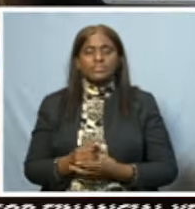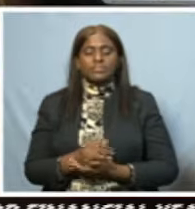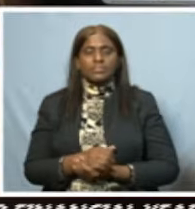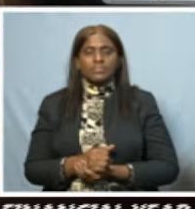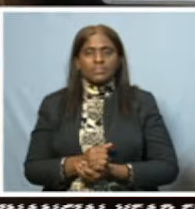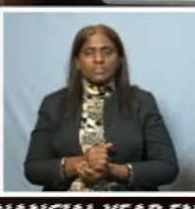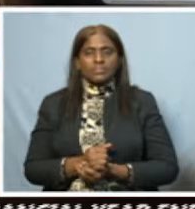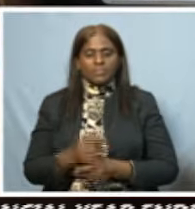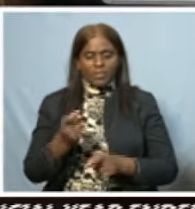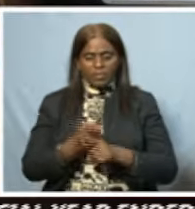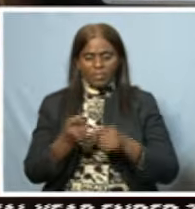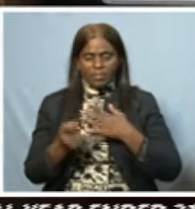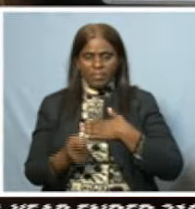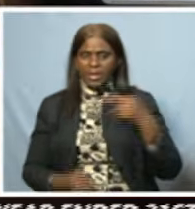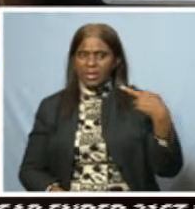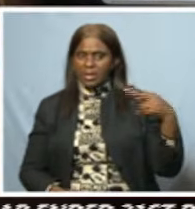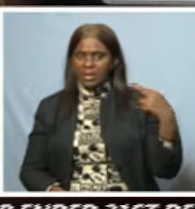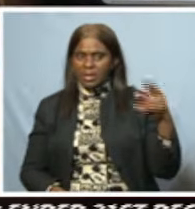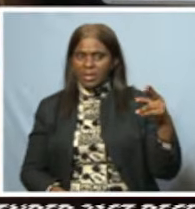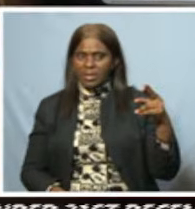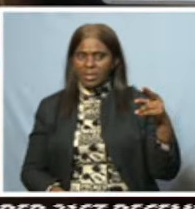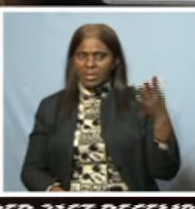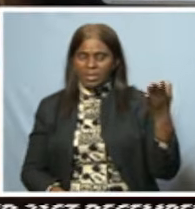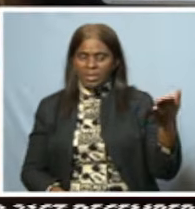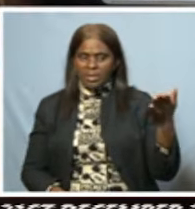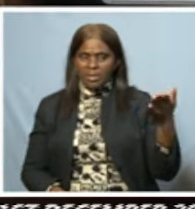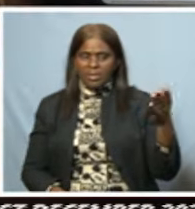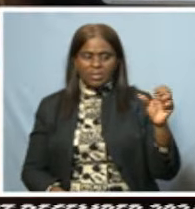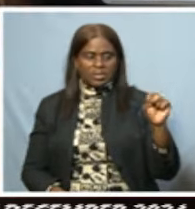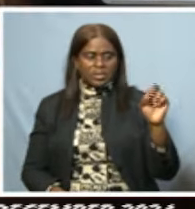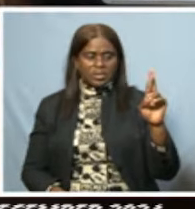As from my right, Honorable Serenge.